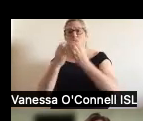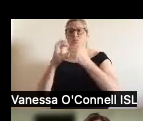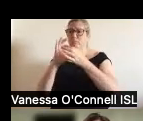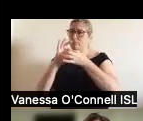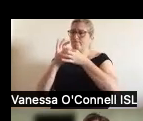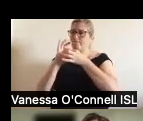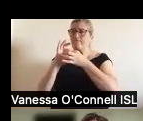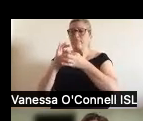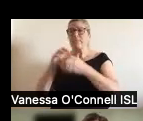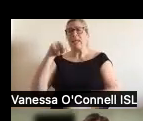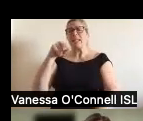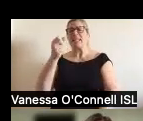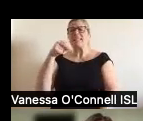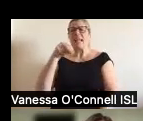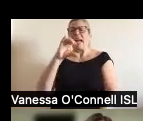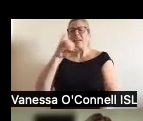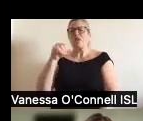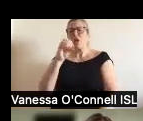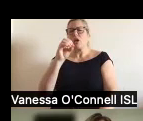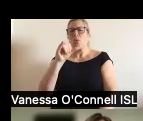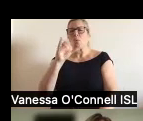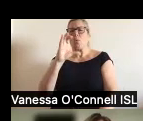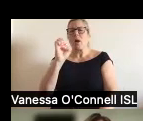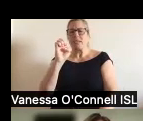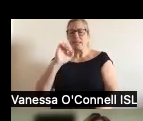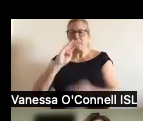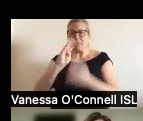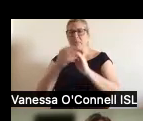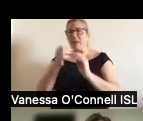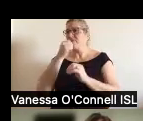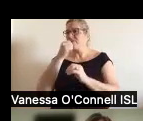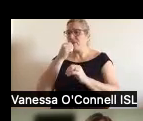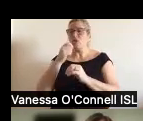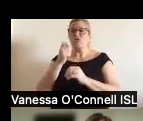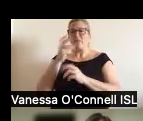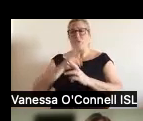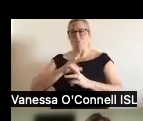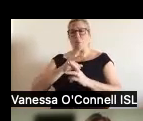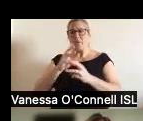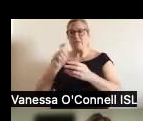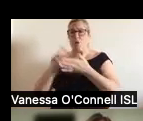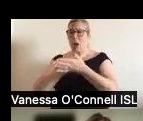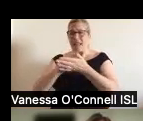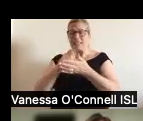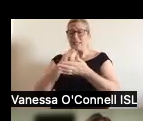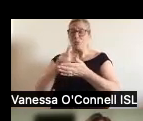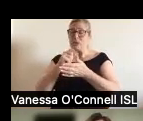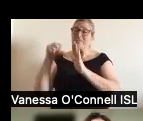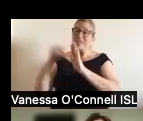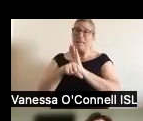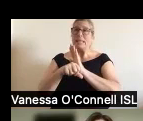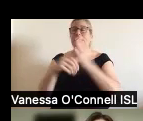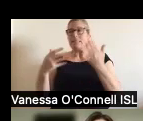Joyce became the first Traveller woman to run for election, unfortunately unsuccessfully,